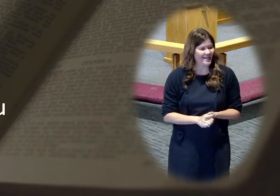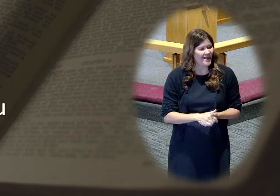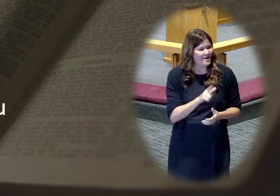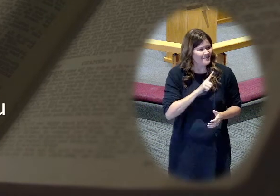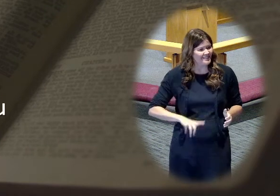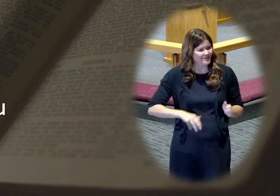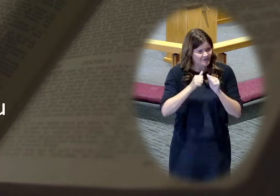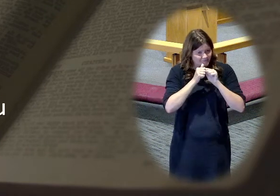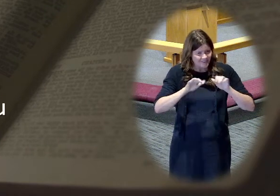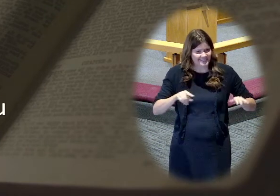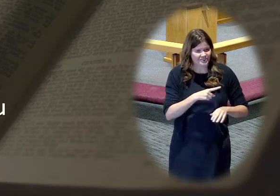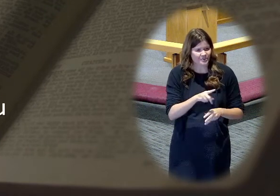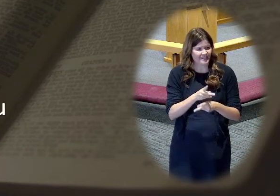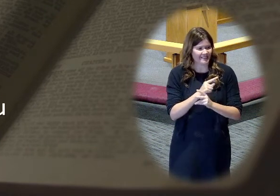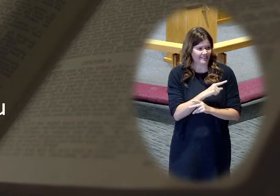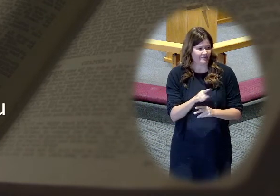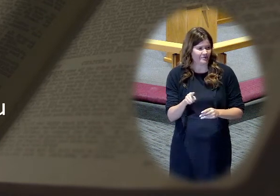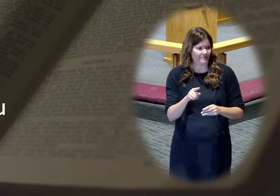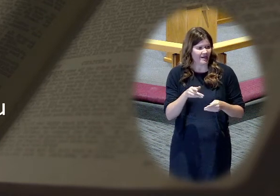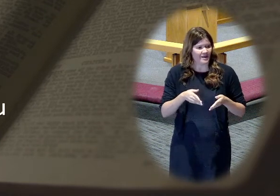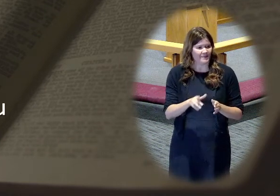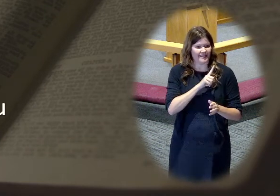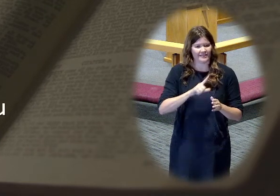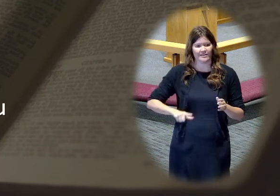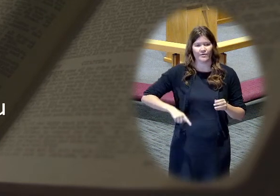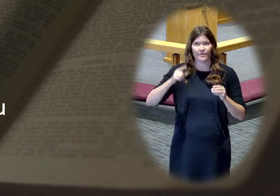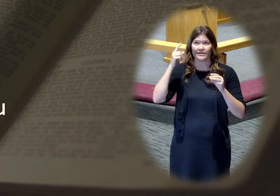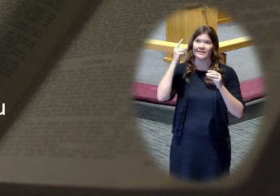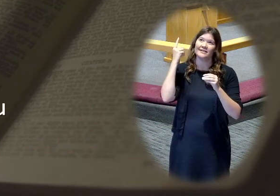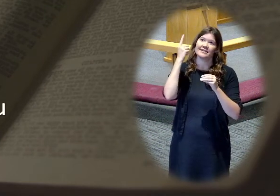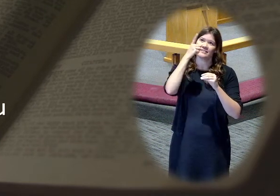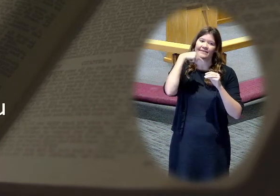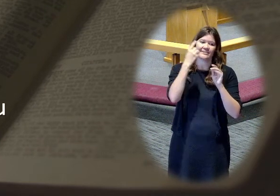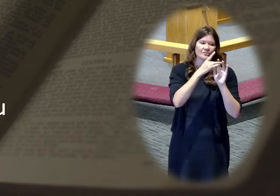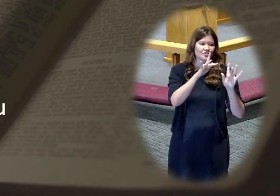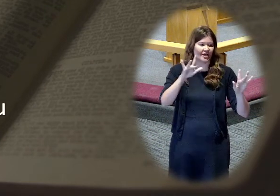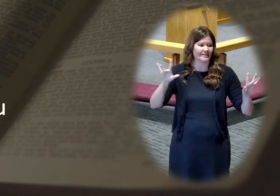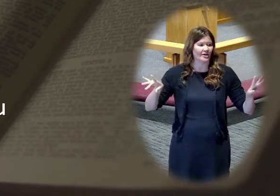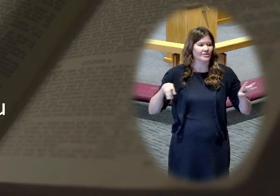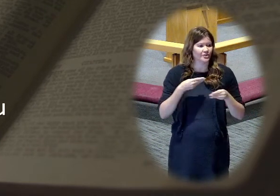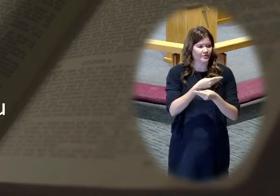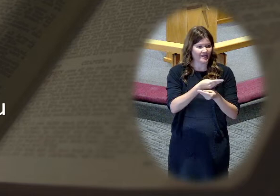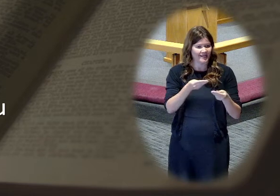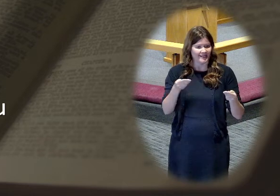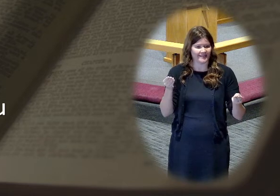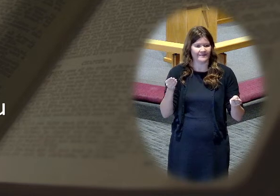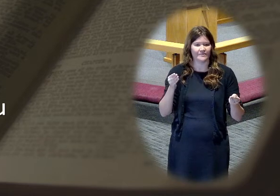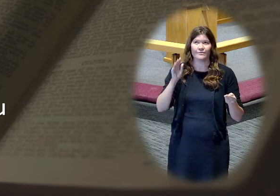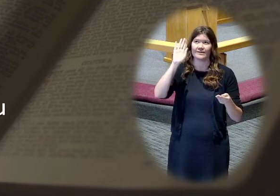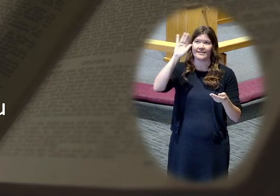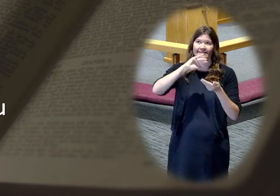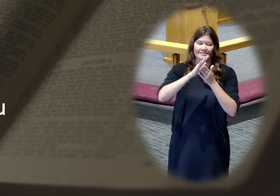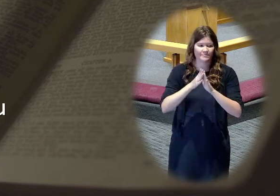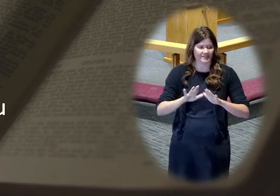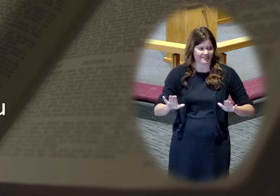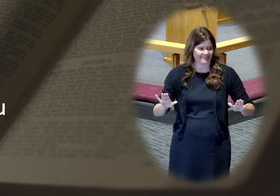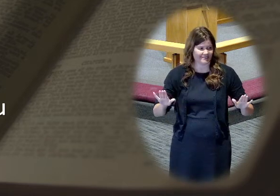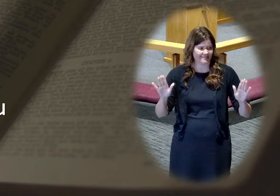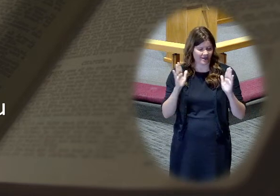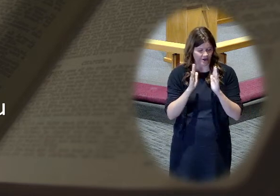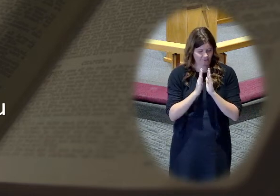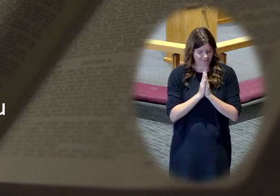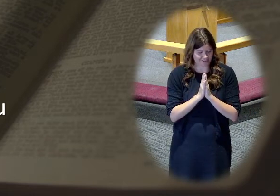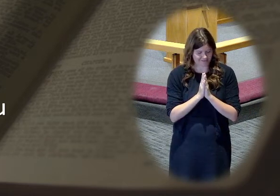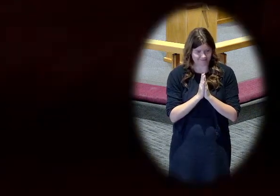face to shine on you and be gracious to you. The Lord look upon you with his favor and grant to you his peace. Amen.